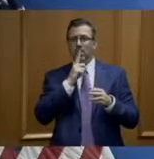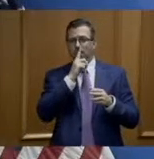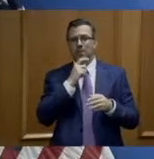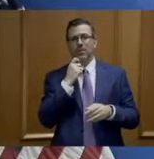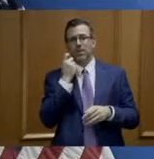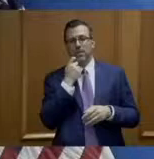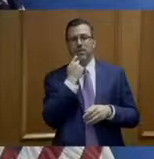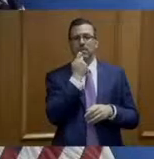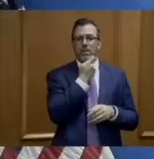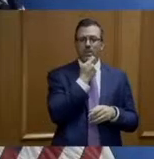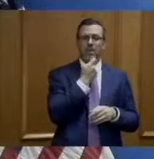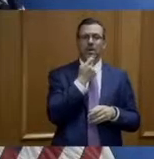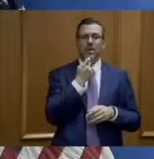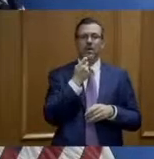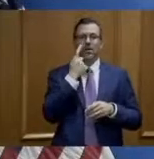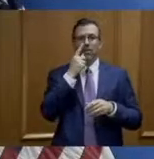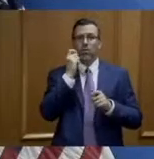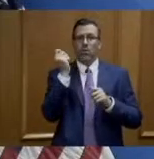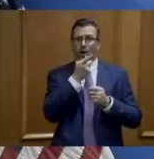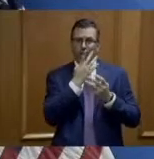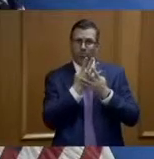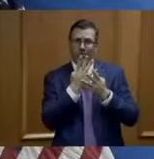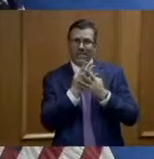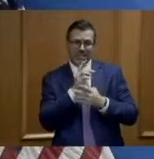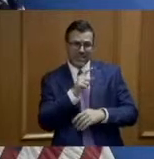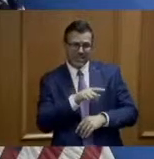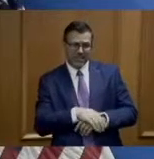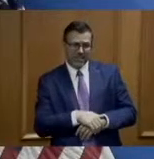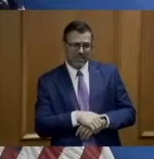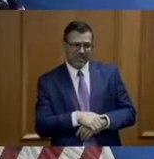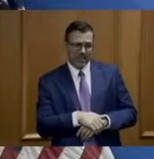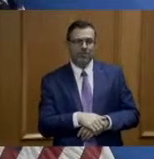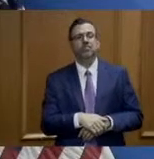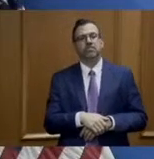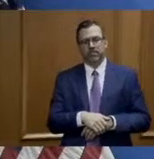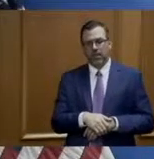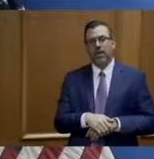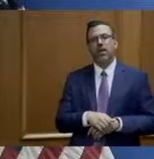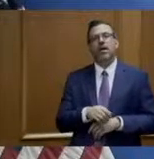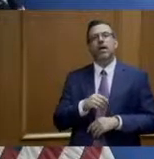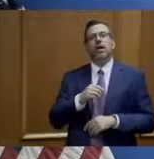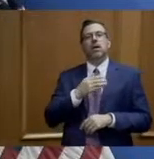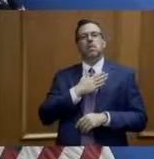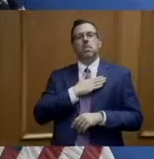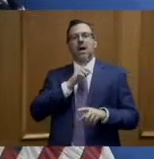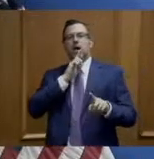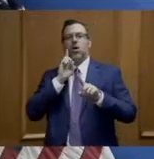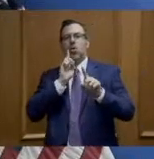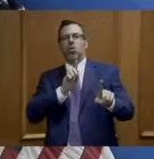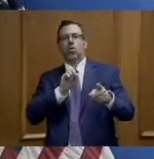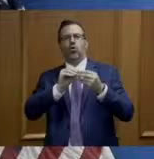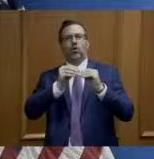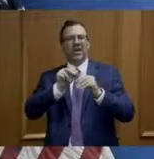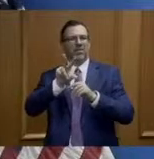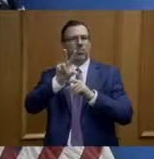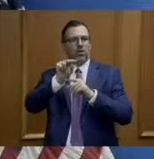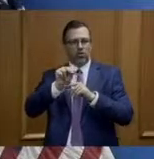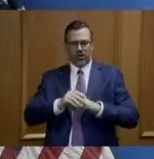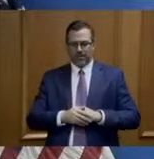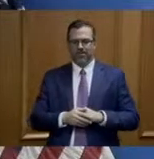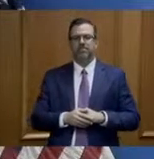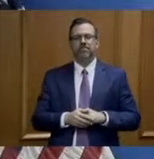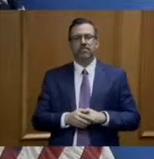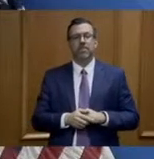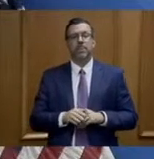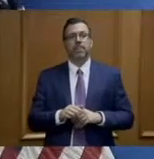I'll address Executive Order 30 first. So that order was made because we had businesses that would be closing.